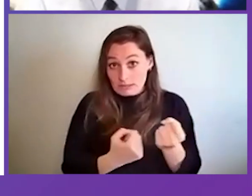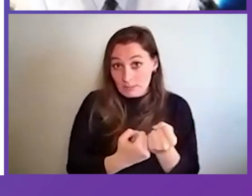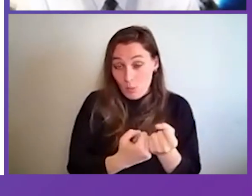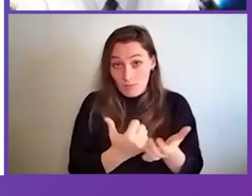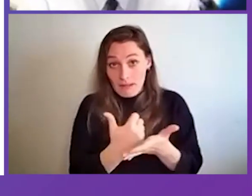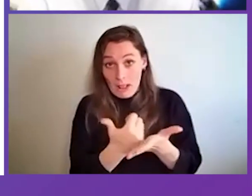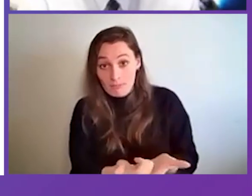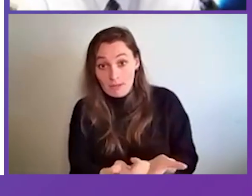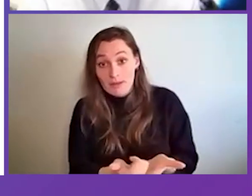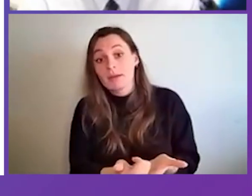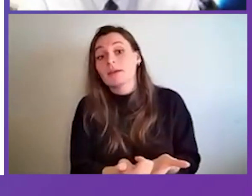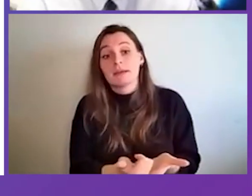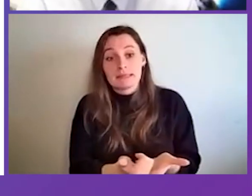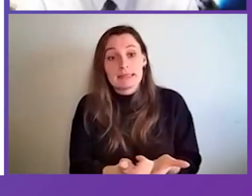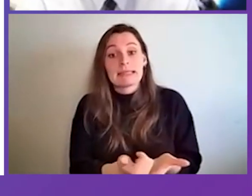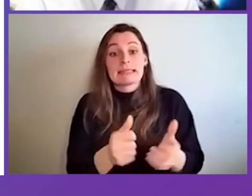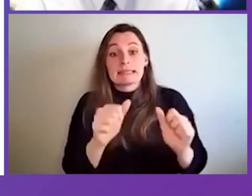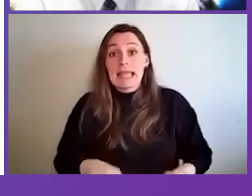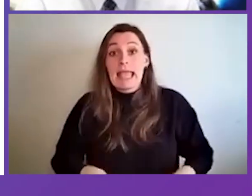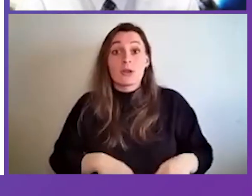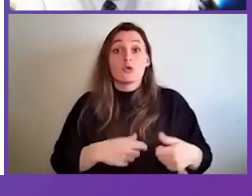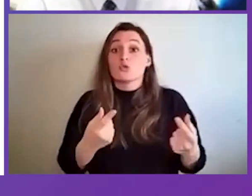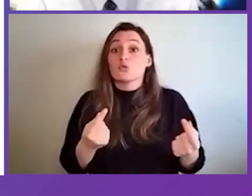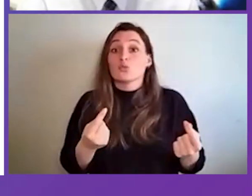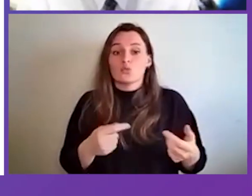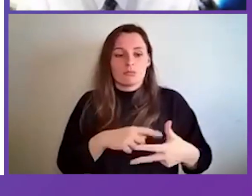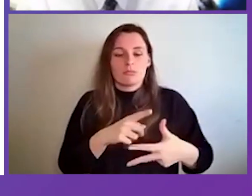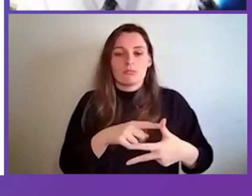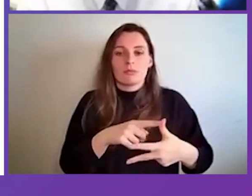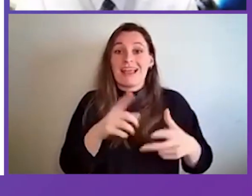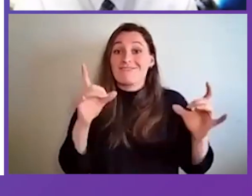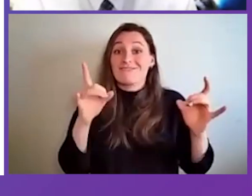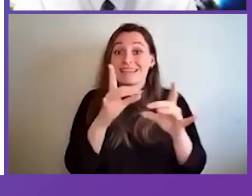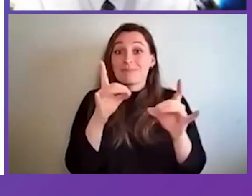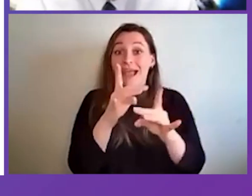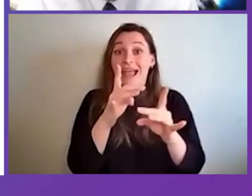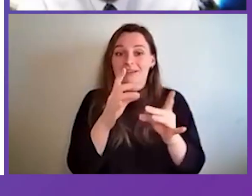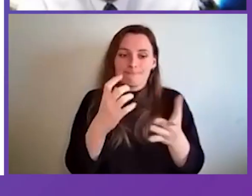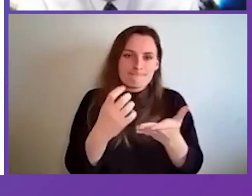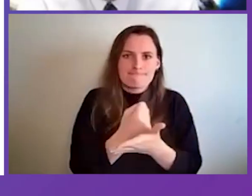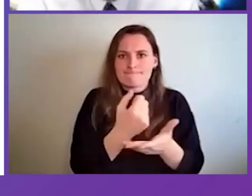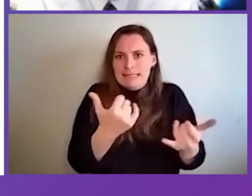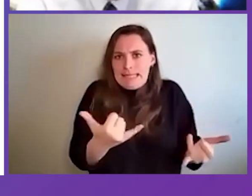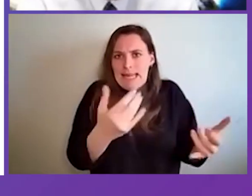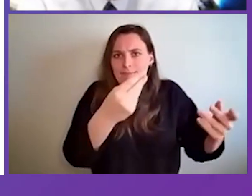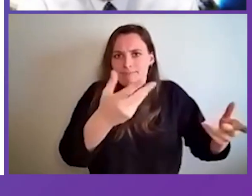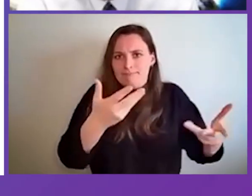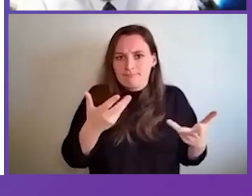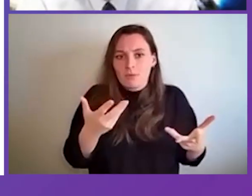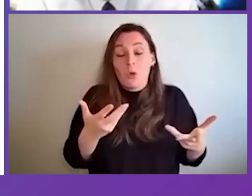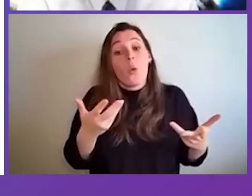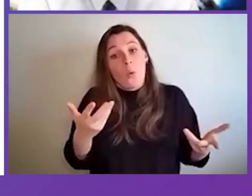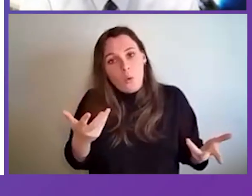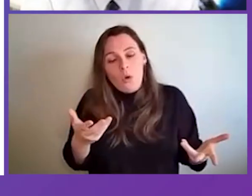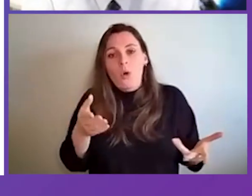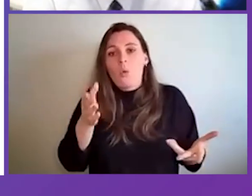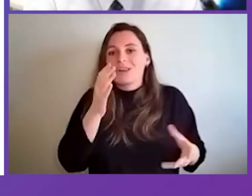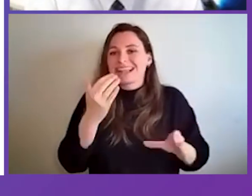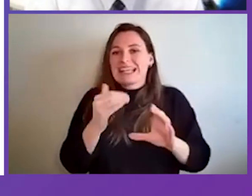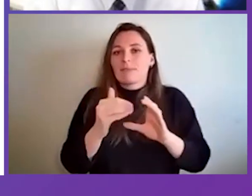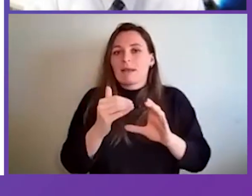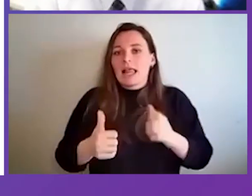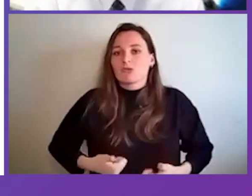on anything you've heard today with us here, or I'll provide some email addresses for you to send your feedback